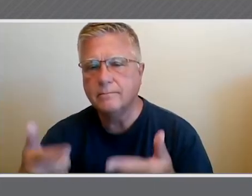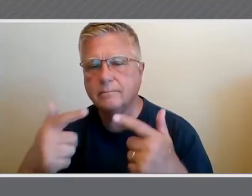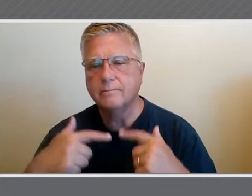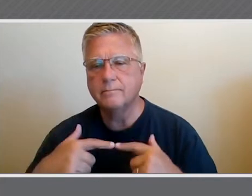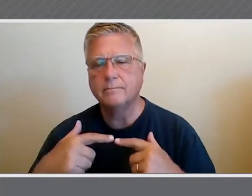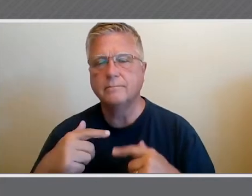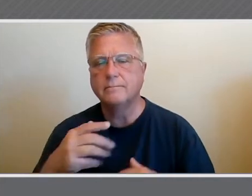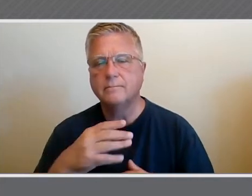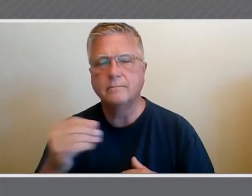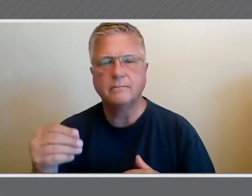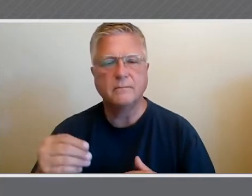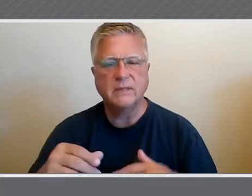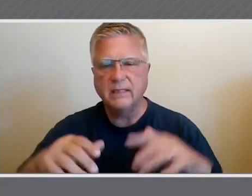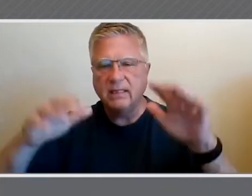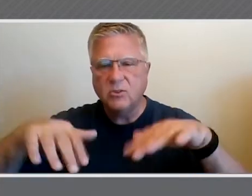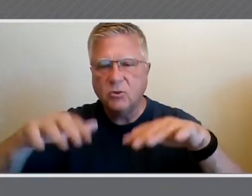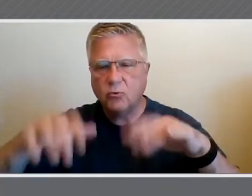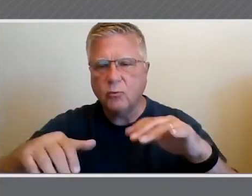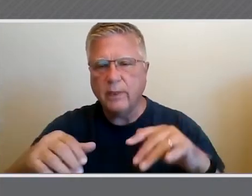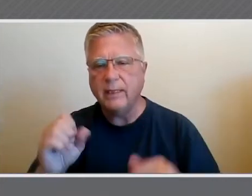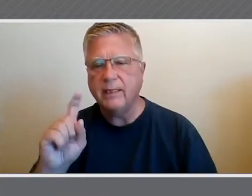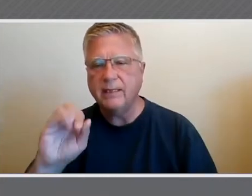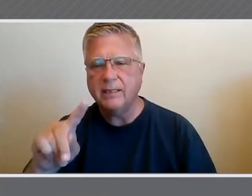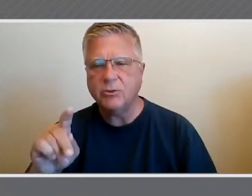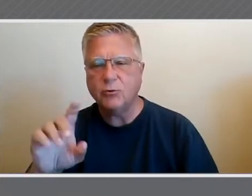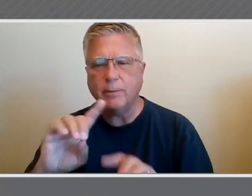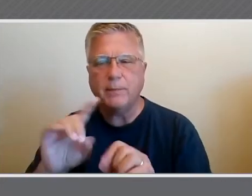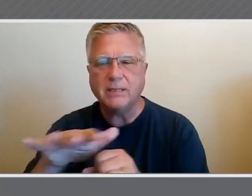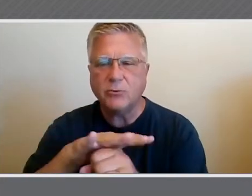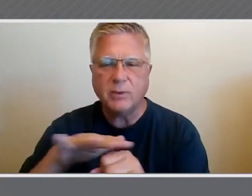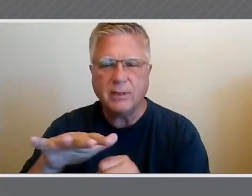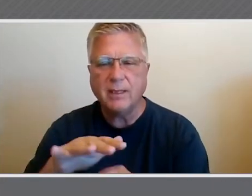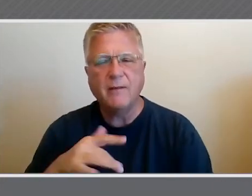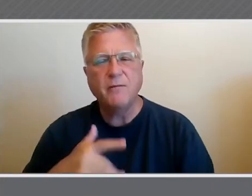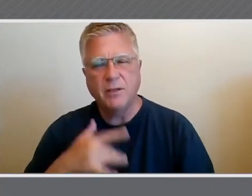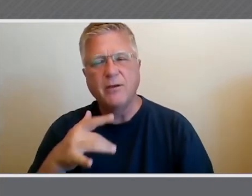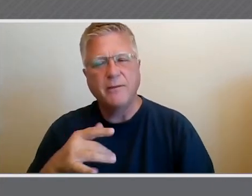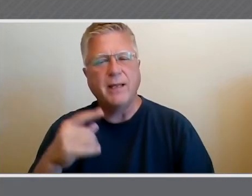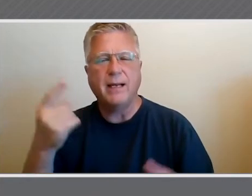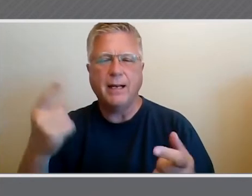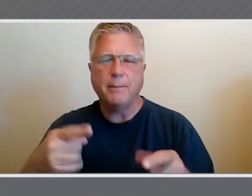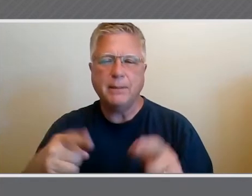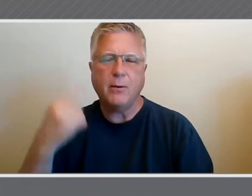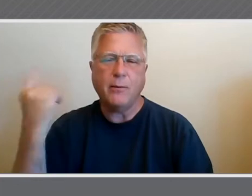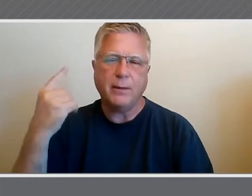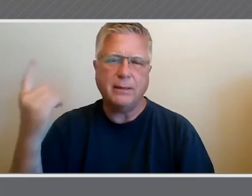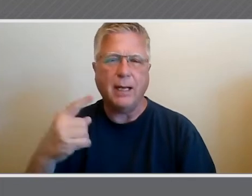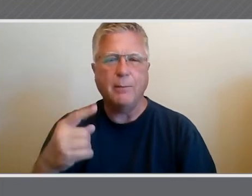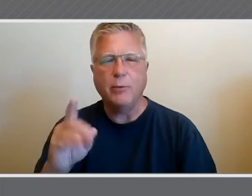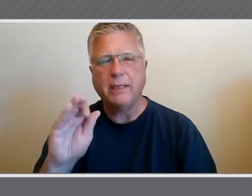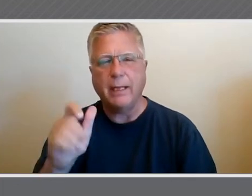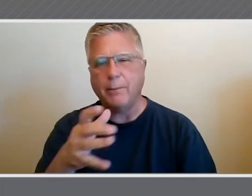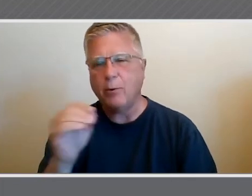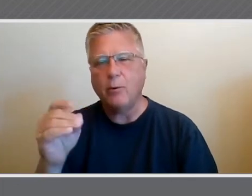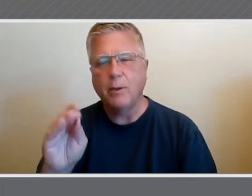And it's raining in the strip district. I feel like that's a given for capital and operating forums.